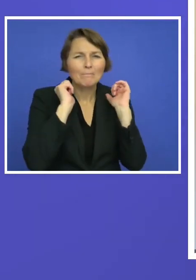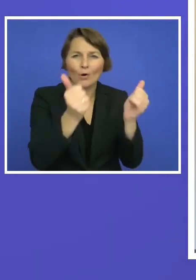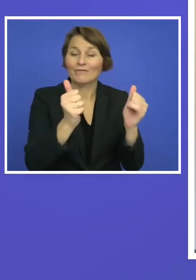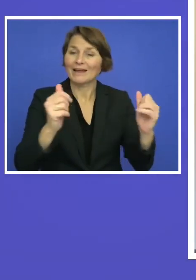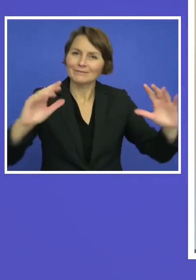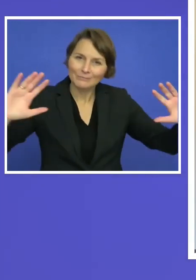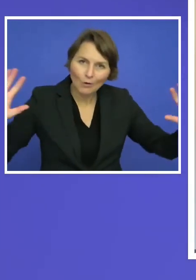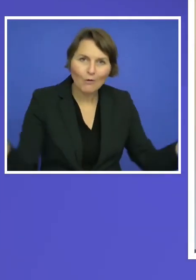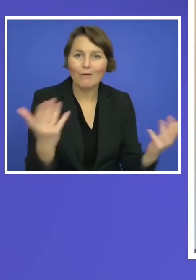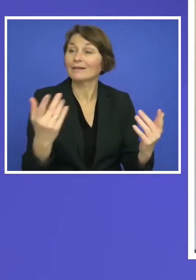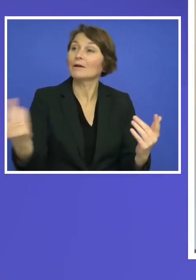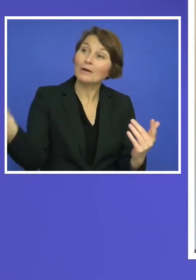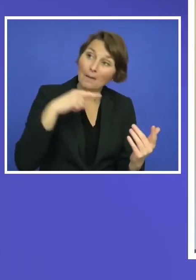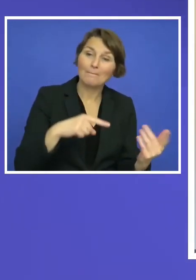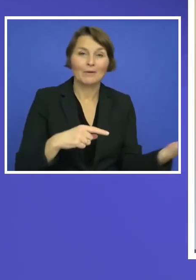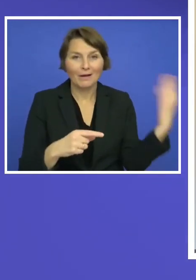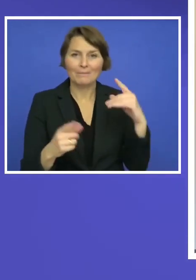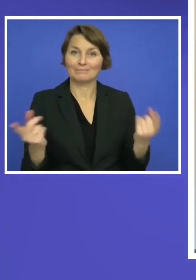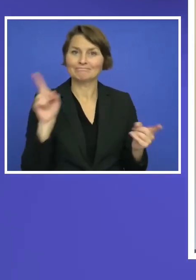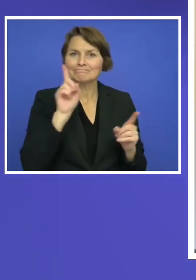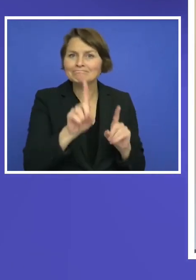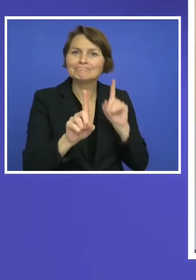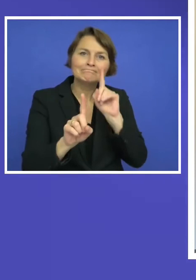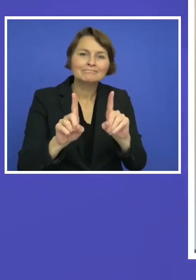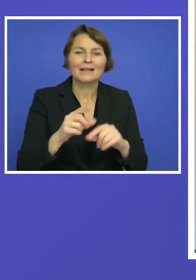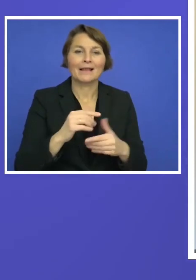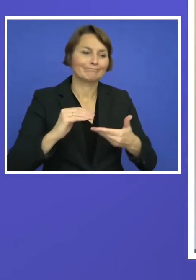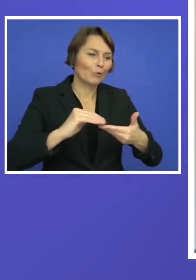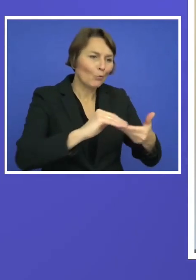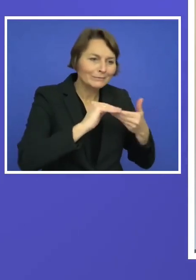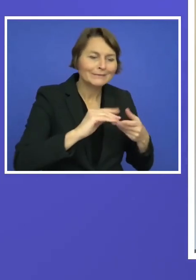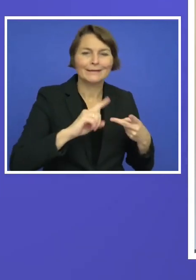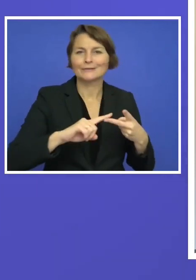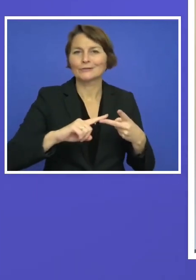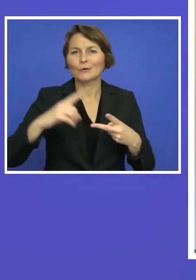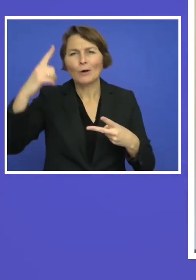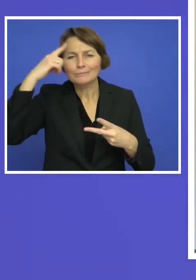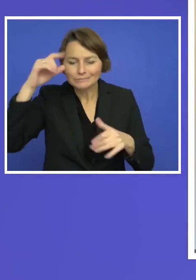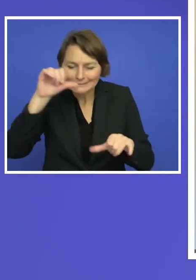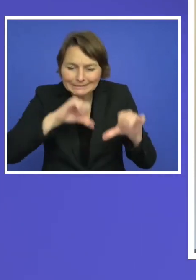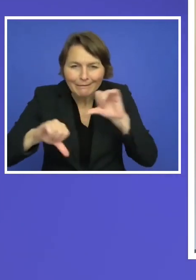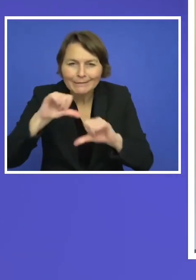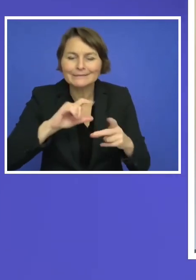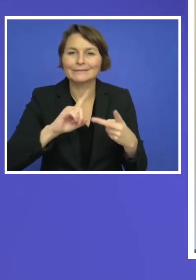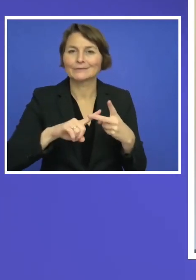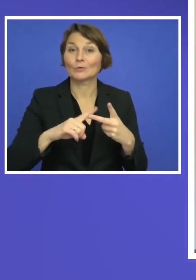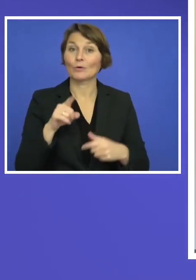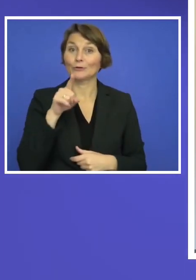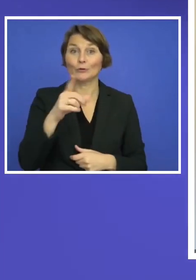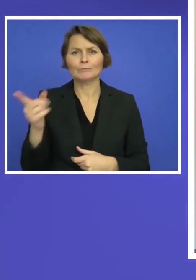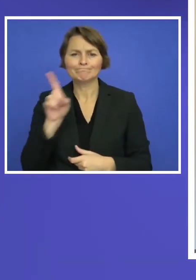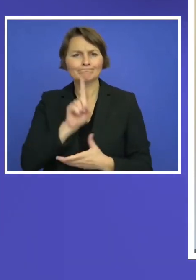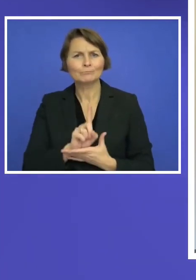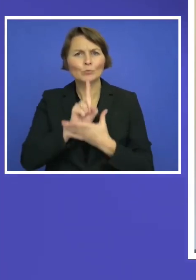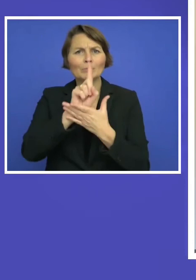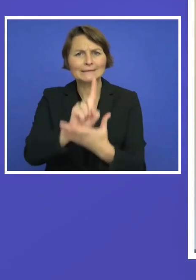as an organization, as a scientist, as a civil society representative, and to make the